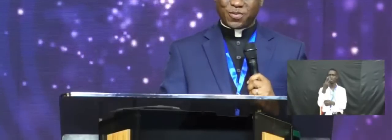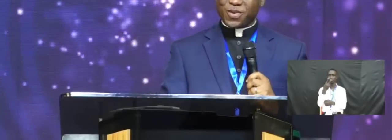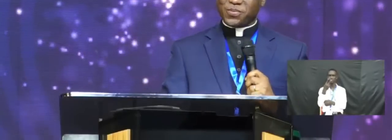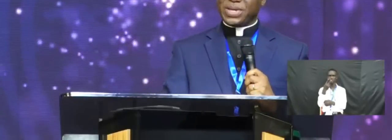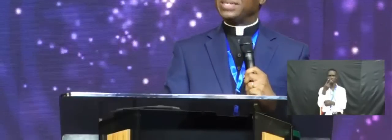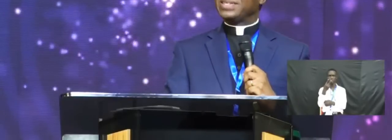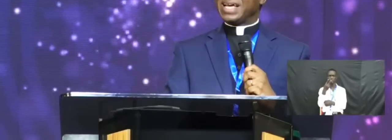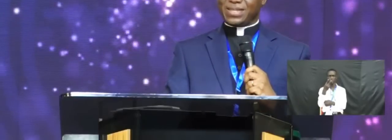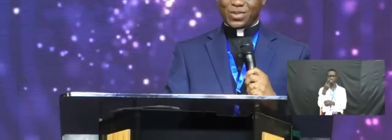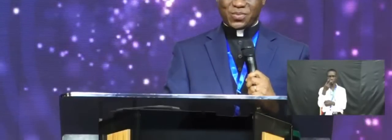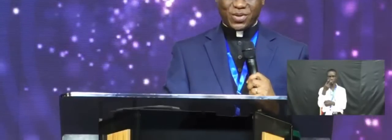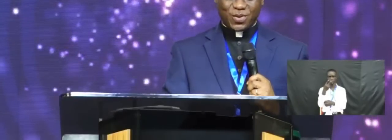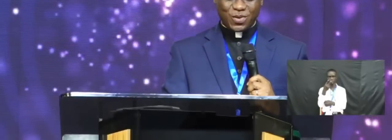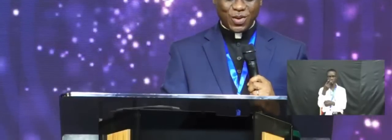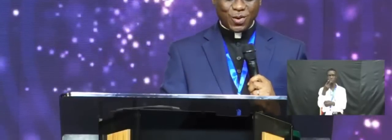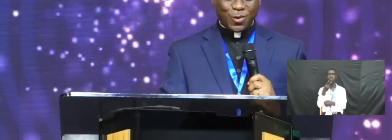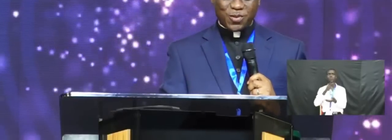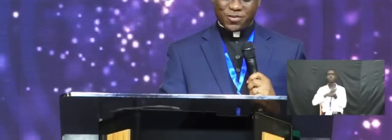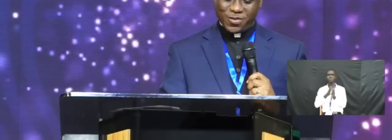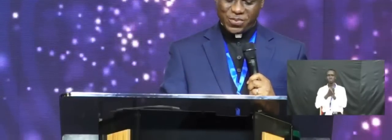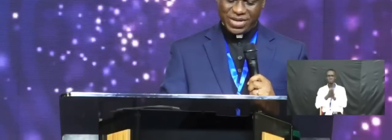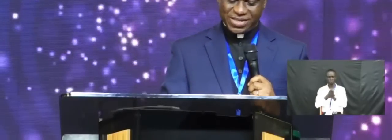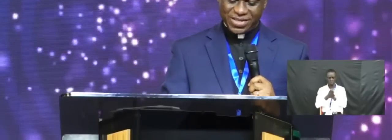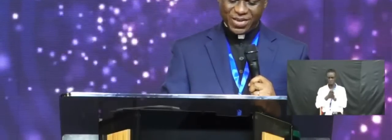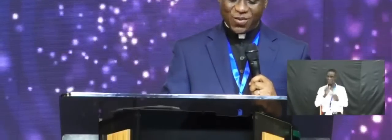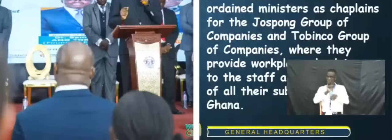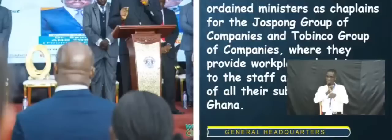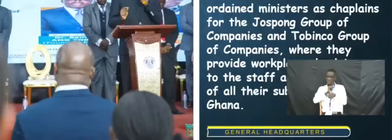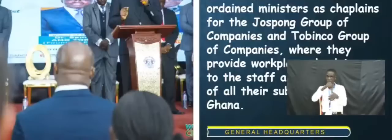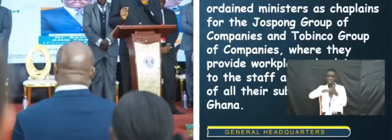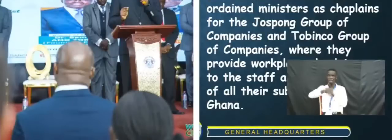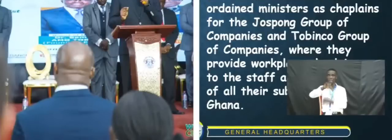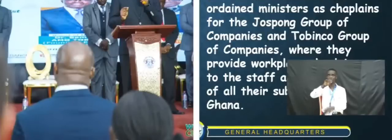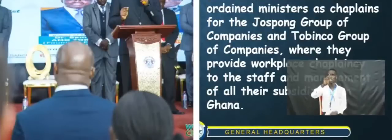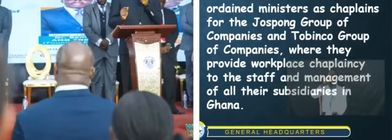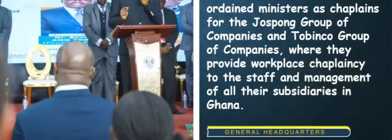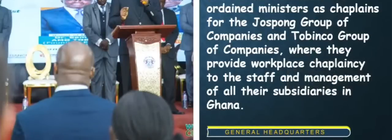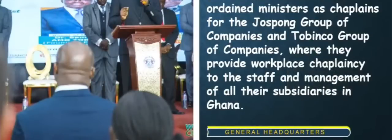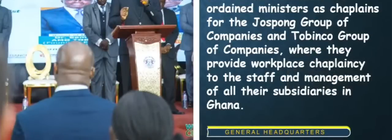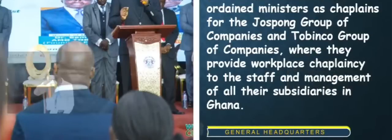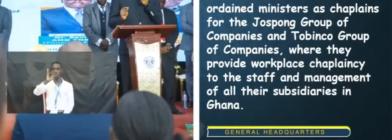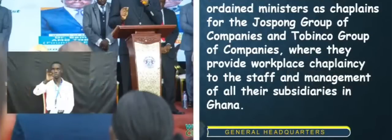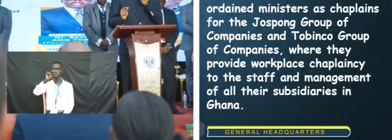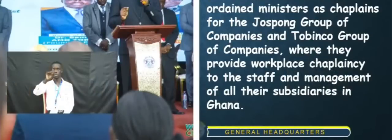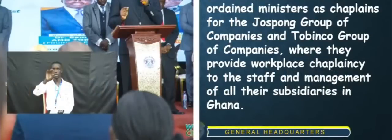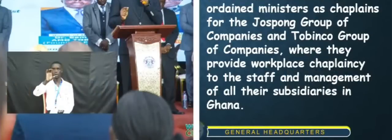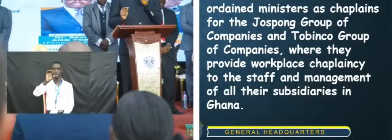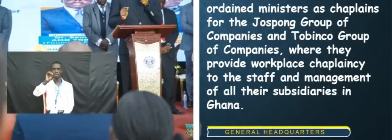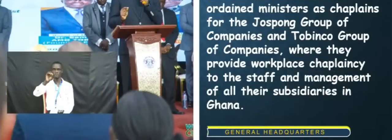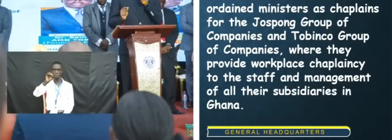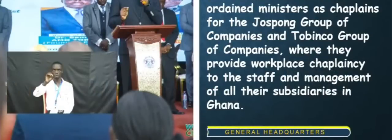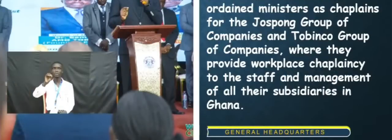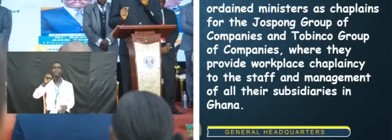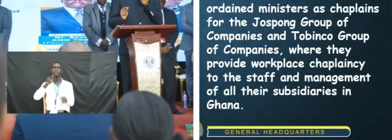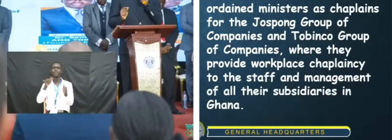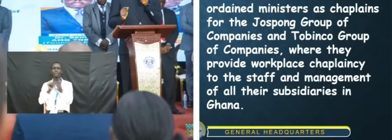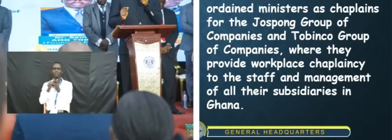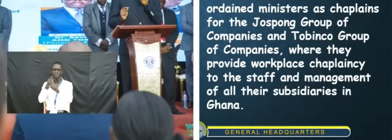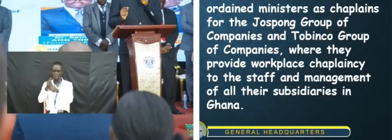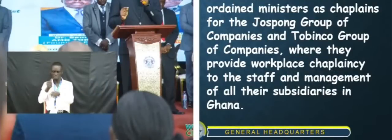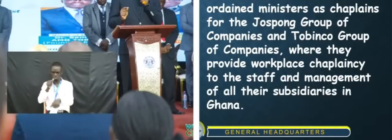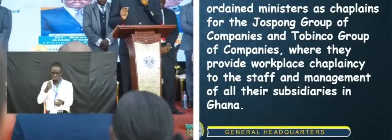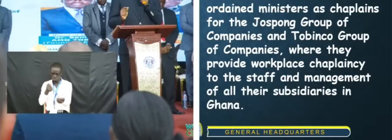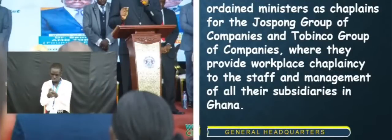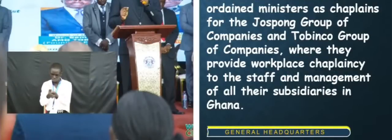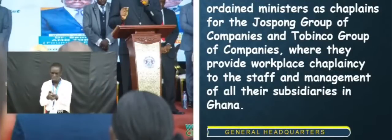just group of companies and Tobinko group of companies where they provide workplace chapency to the staff and management